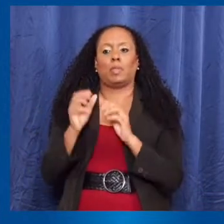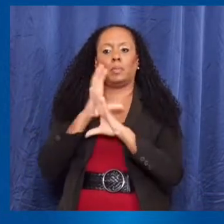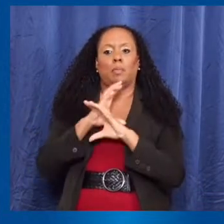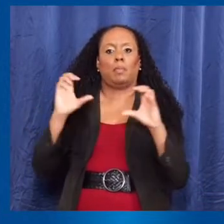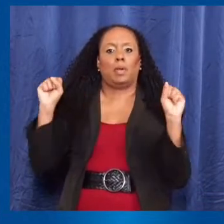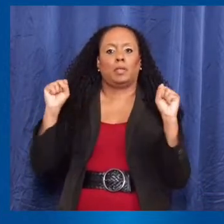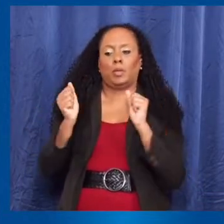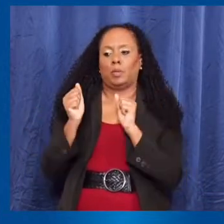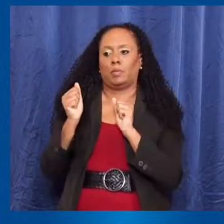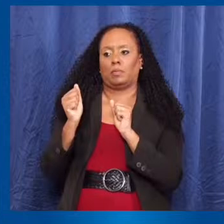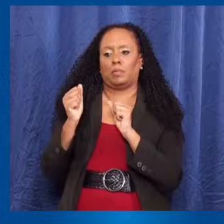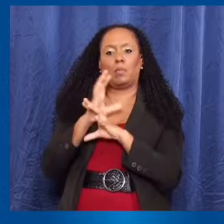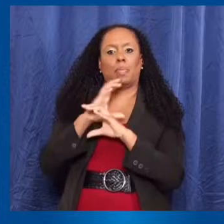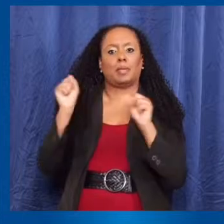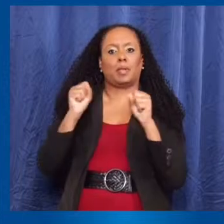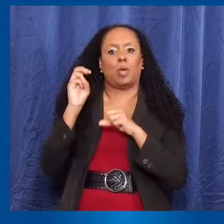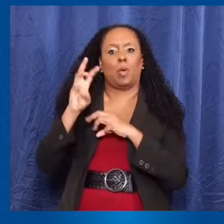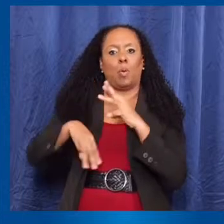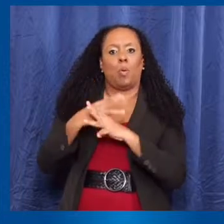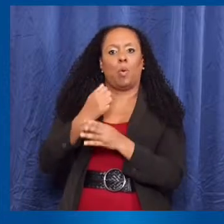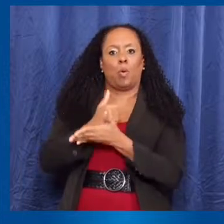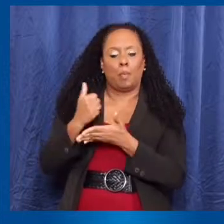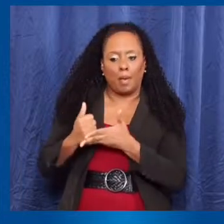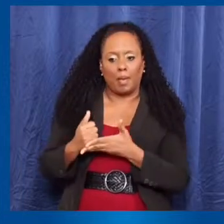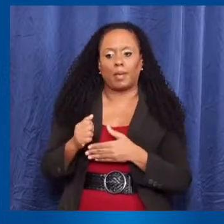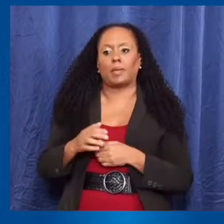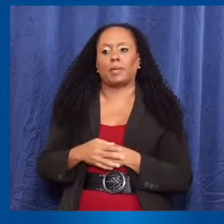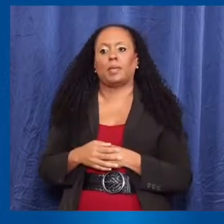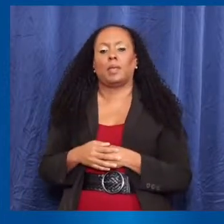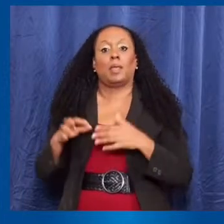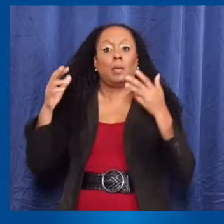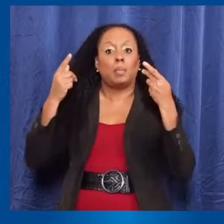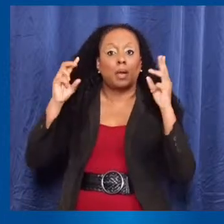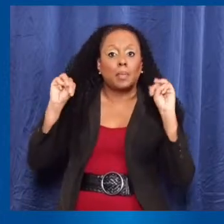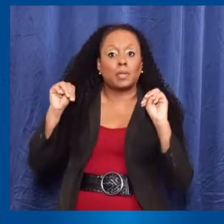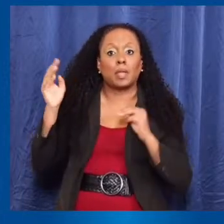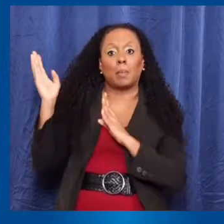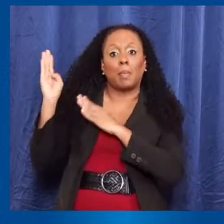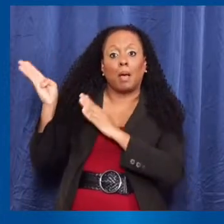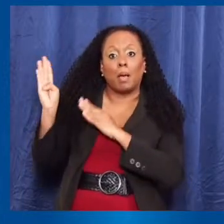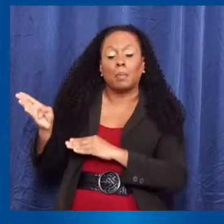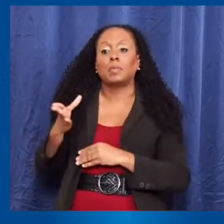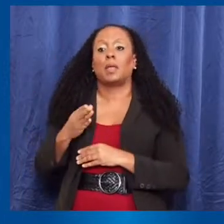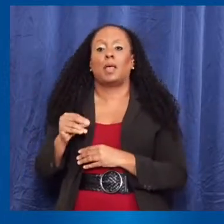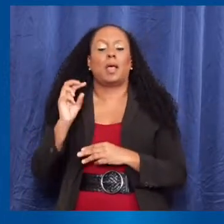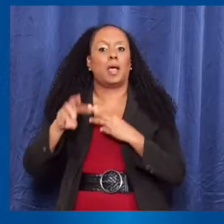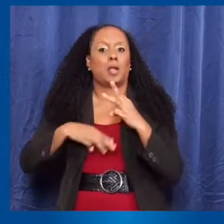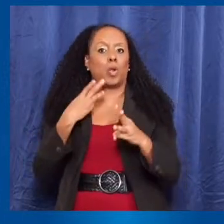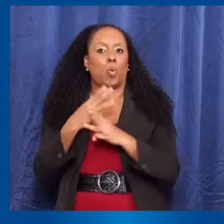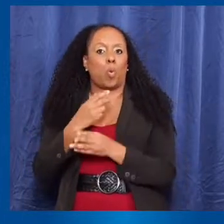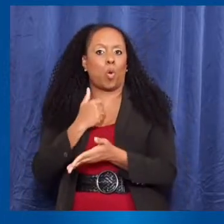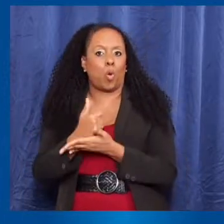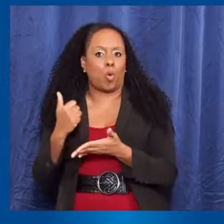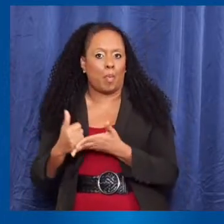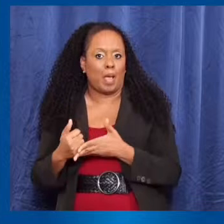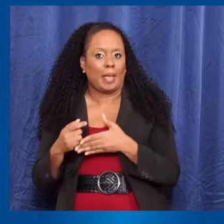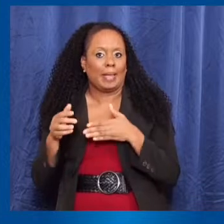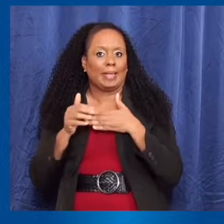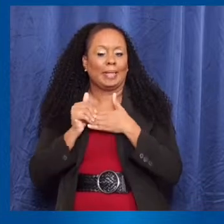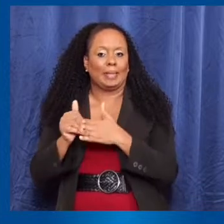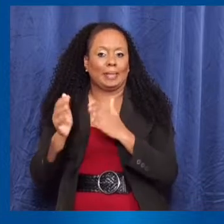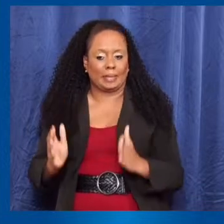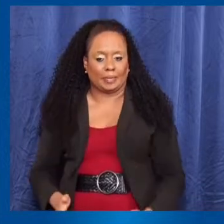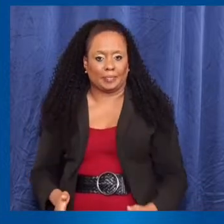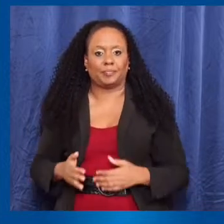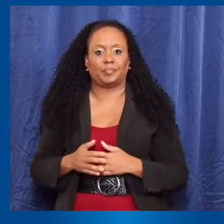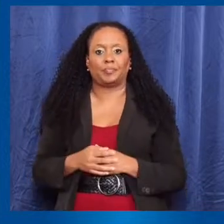World Bank, the managing director of the IMF, and the Prime Minister of the Bahamas. And in that, the president of the World Bank